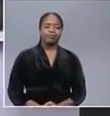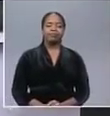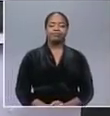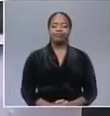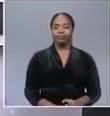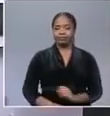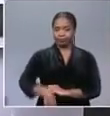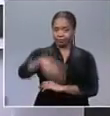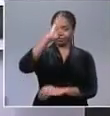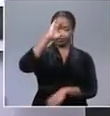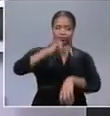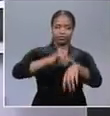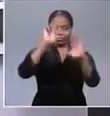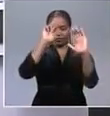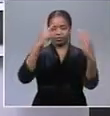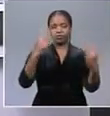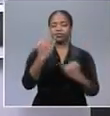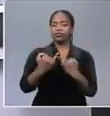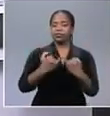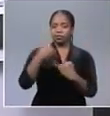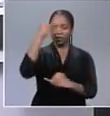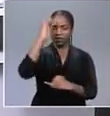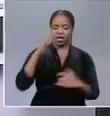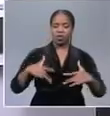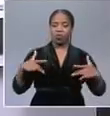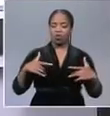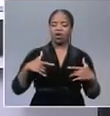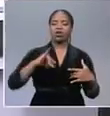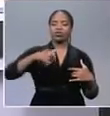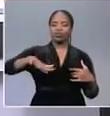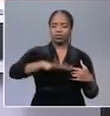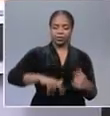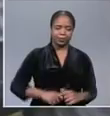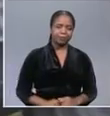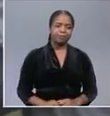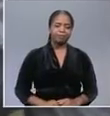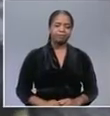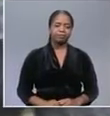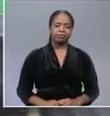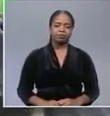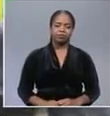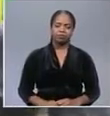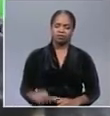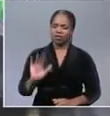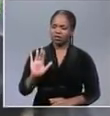Good evening, it's 8 o'clock. I'm Sally Baudet, live from Johannesburg. Your top stories this evening.